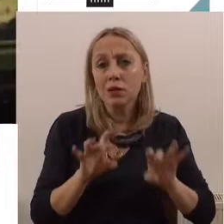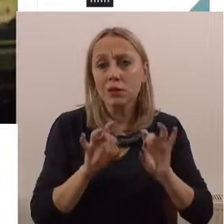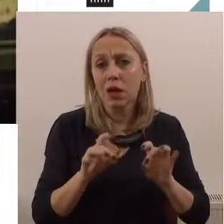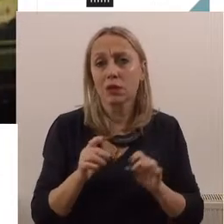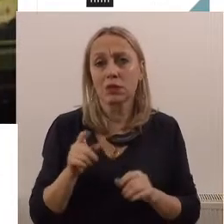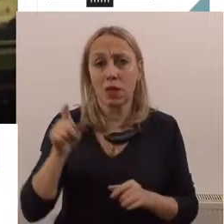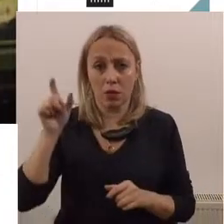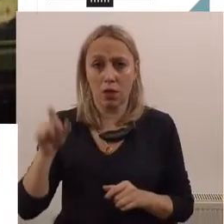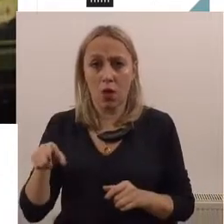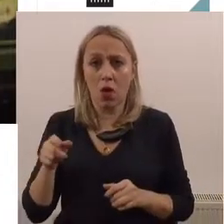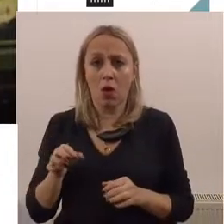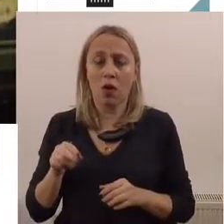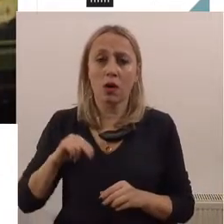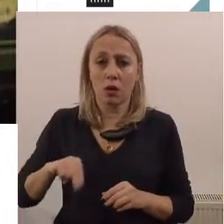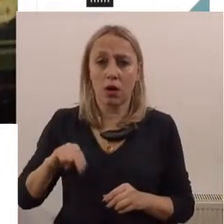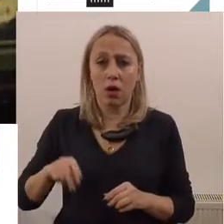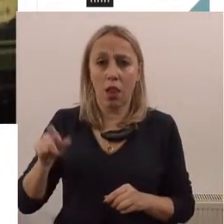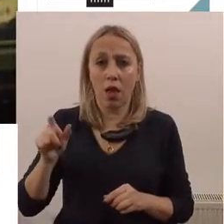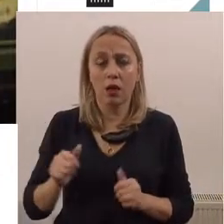And I can